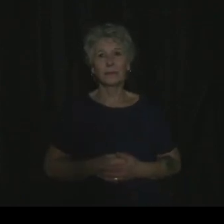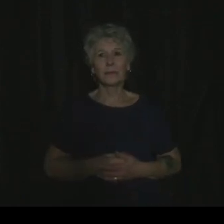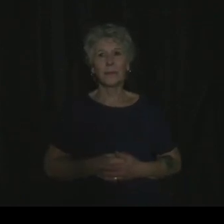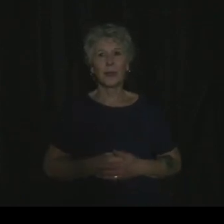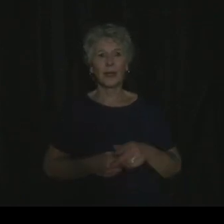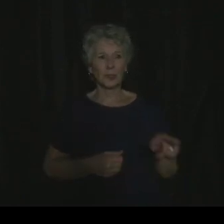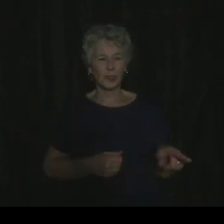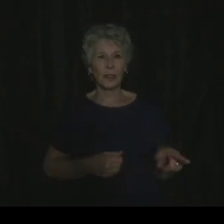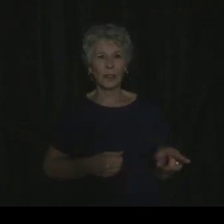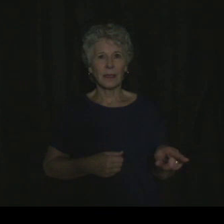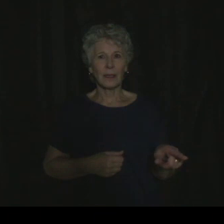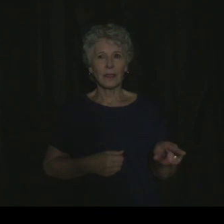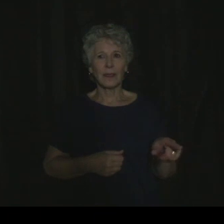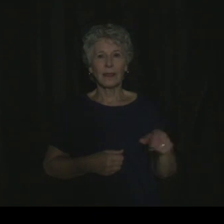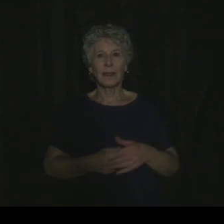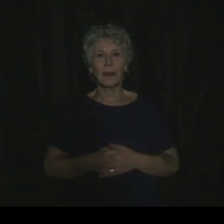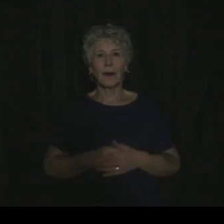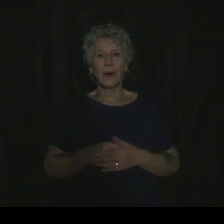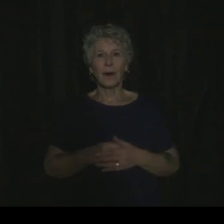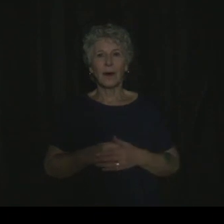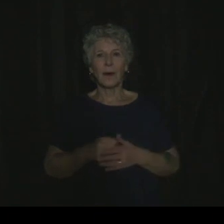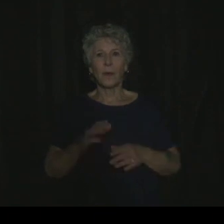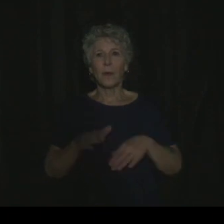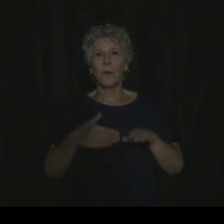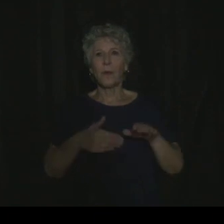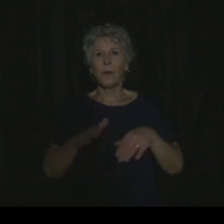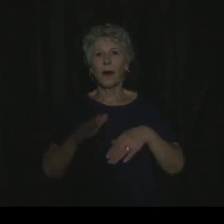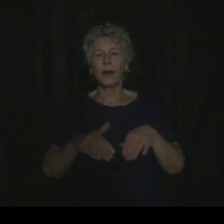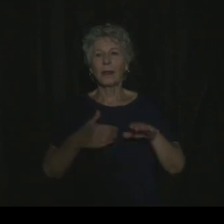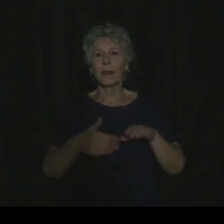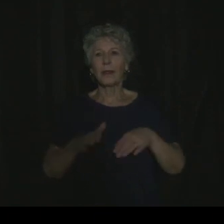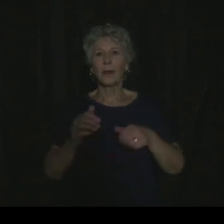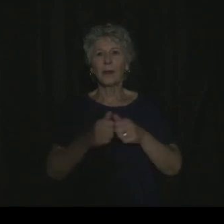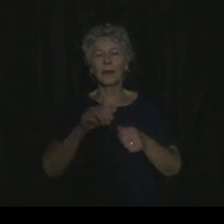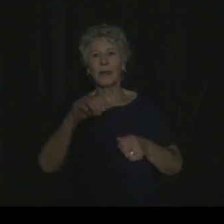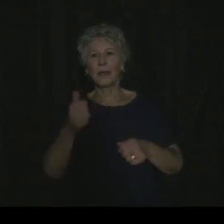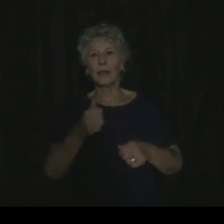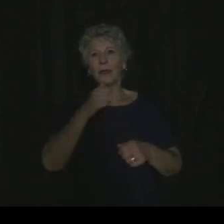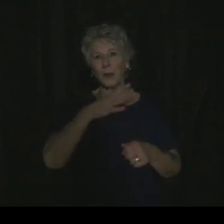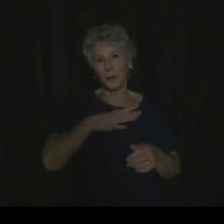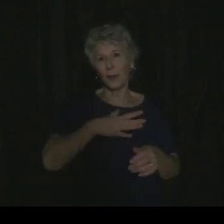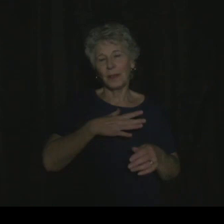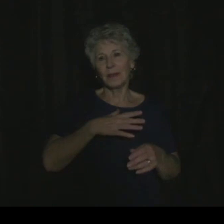And she ended up taking a walk on the road with this crazy lady that lived up the road named Debbie Miller,